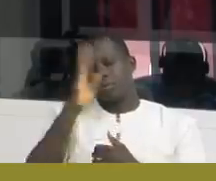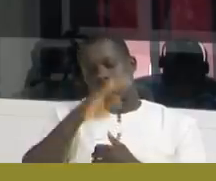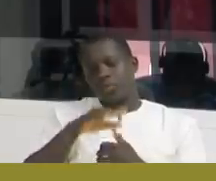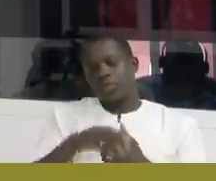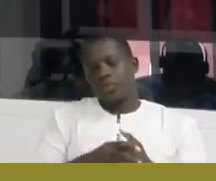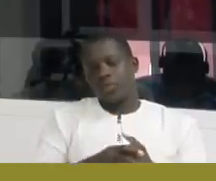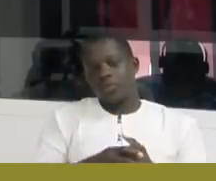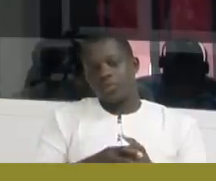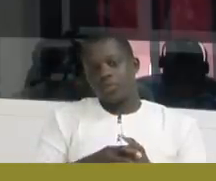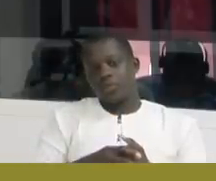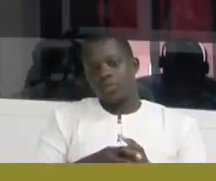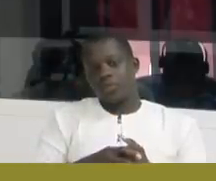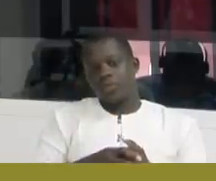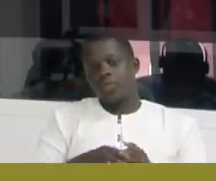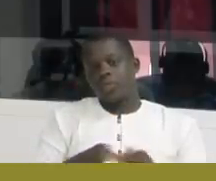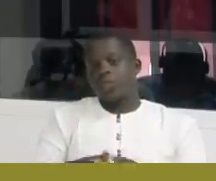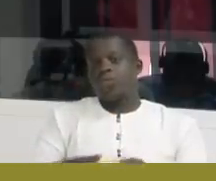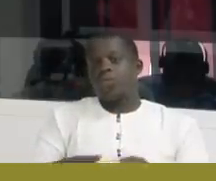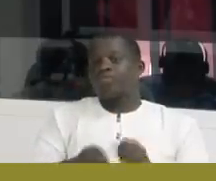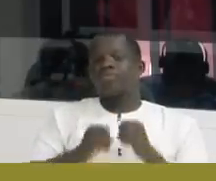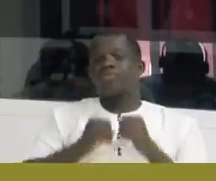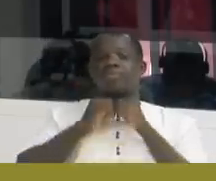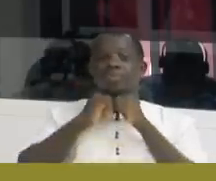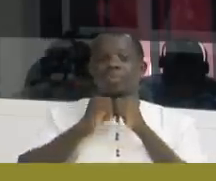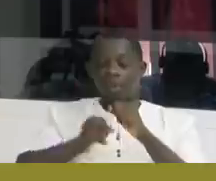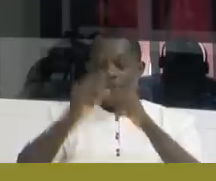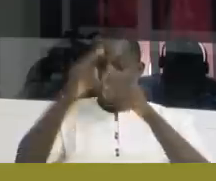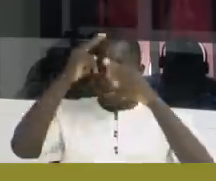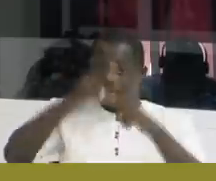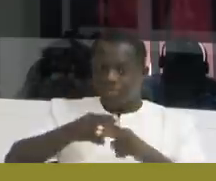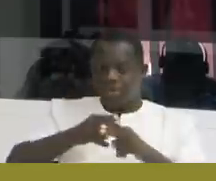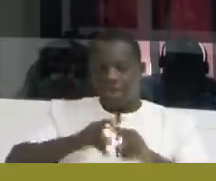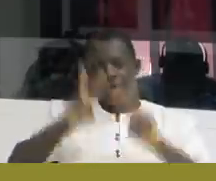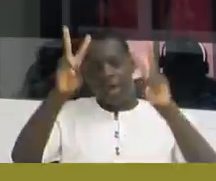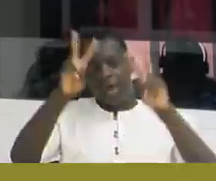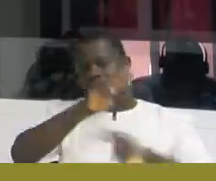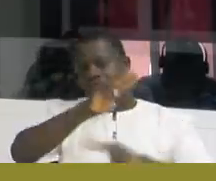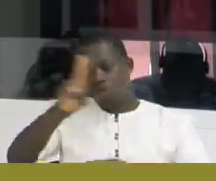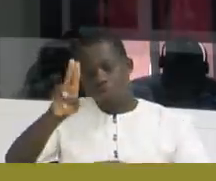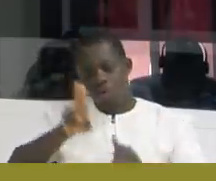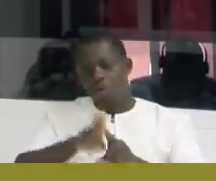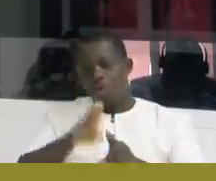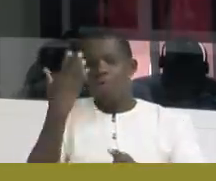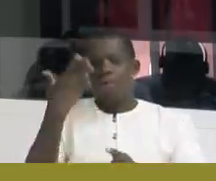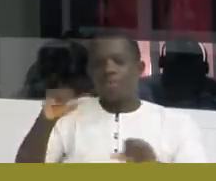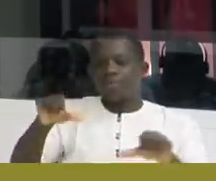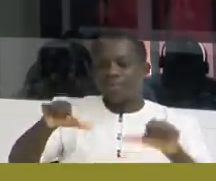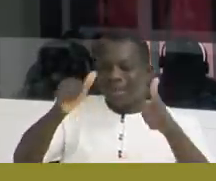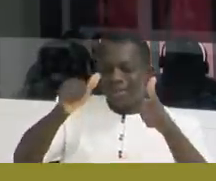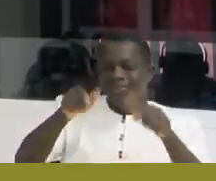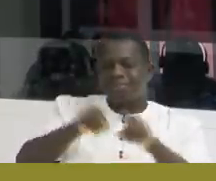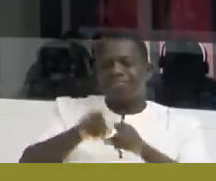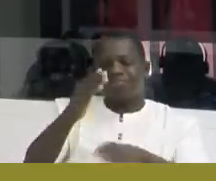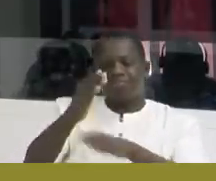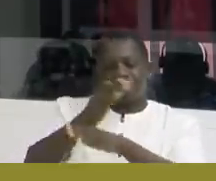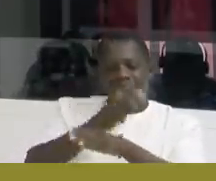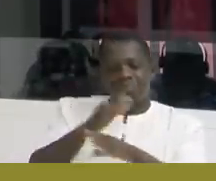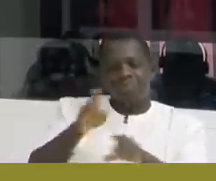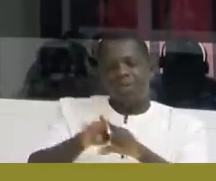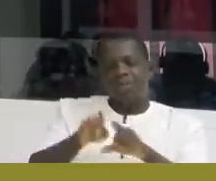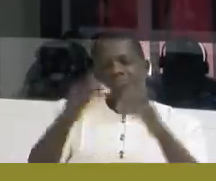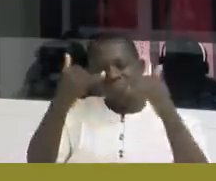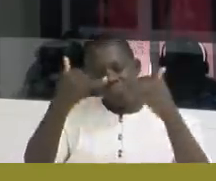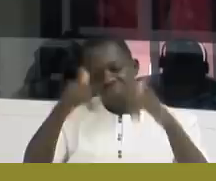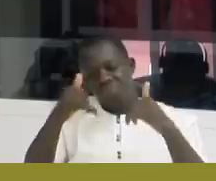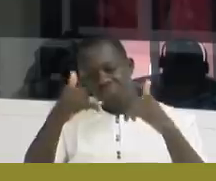He was not that respectful as when we started off, it gradually dwindled to